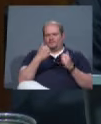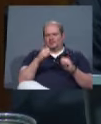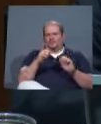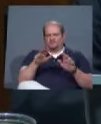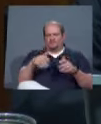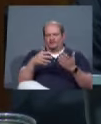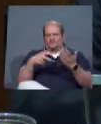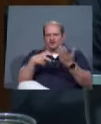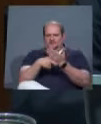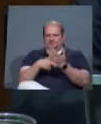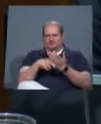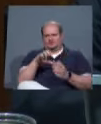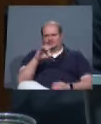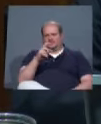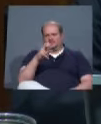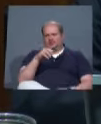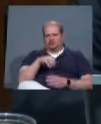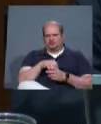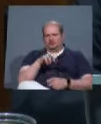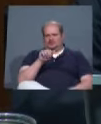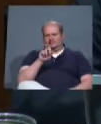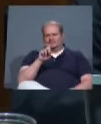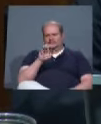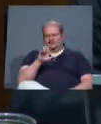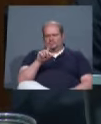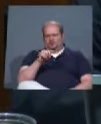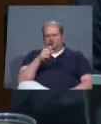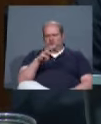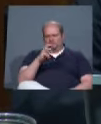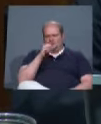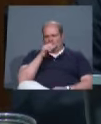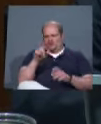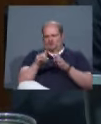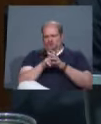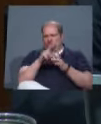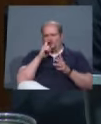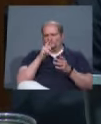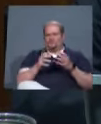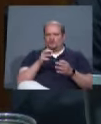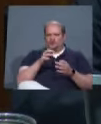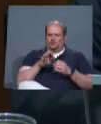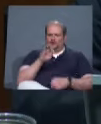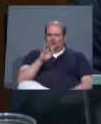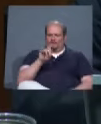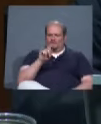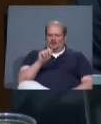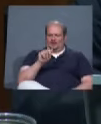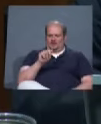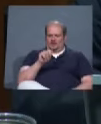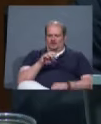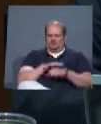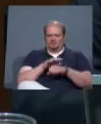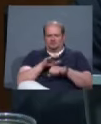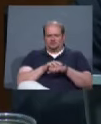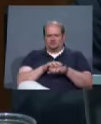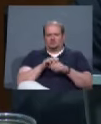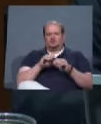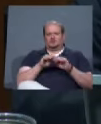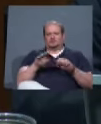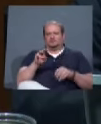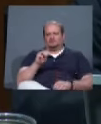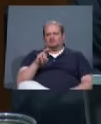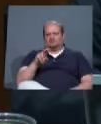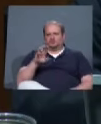issued a citation in December of 2016. He did not show for court, and FTA failure to appear warrant was issued.